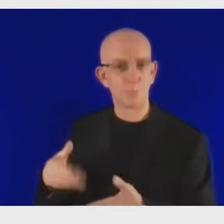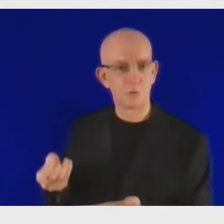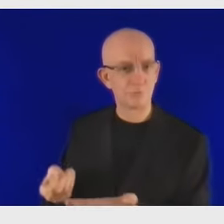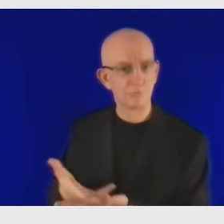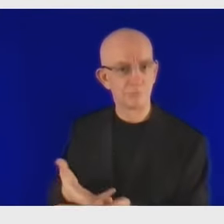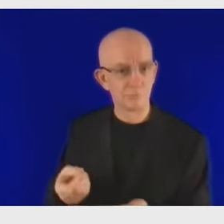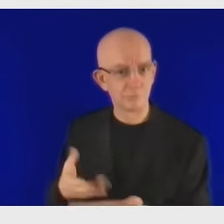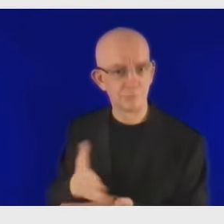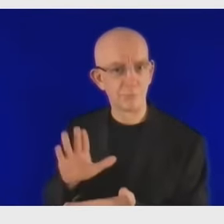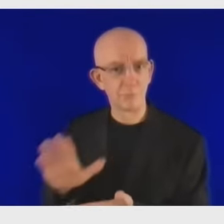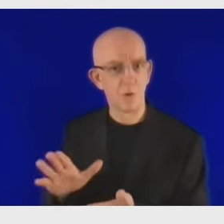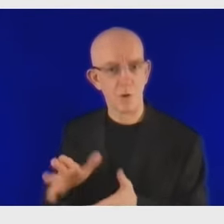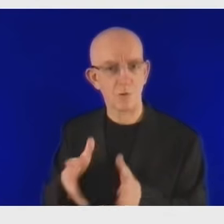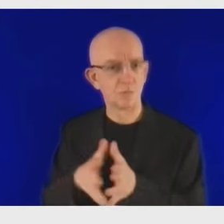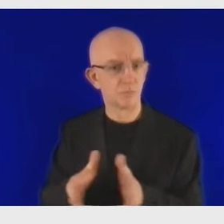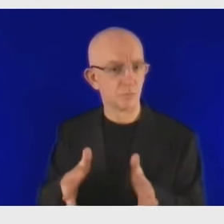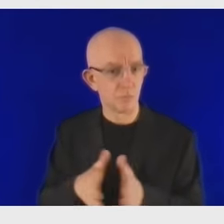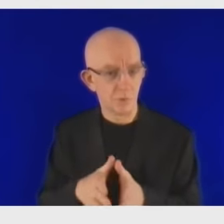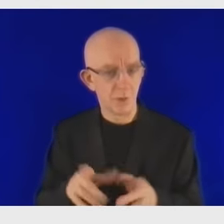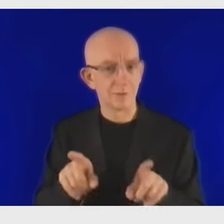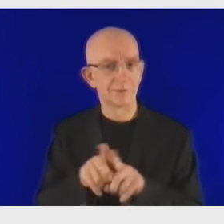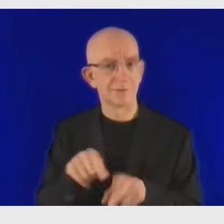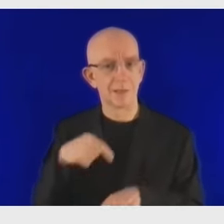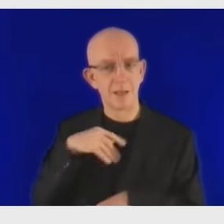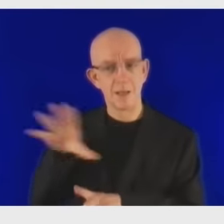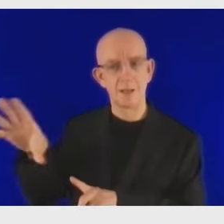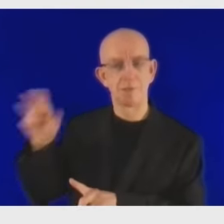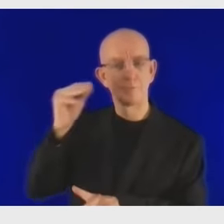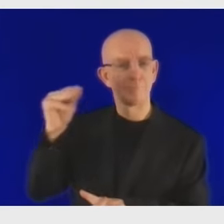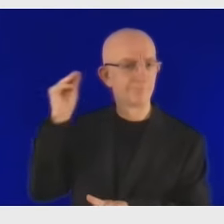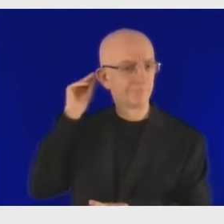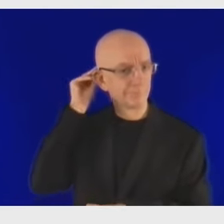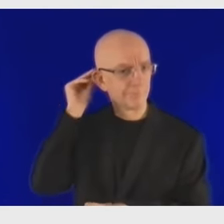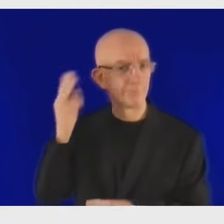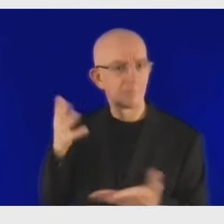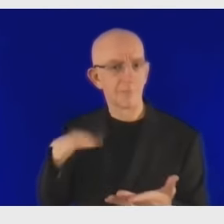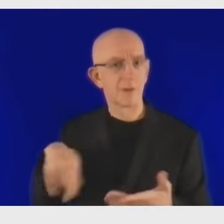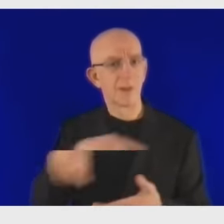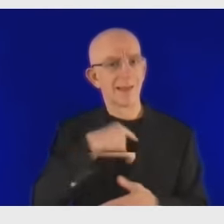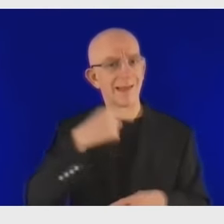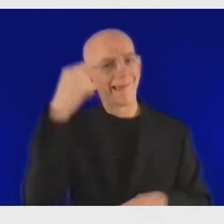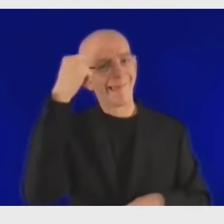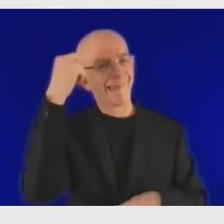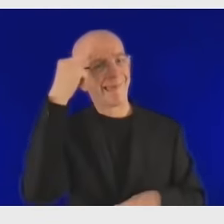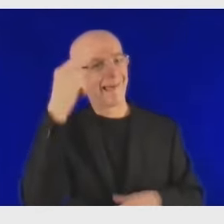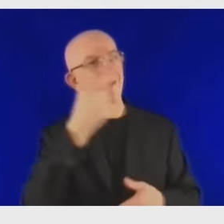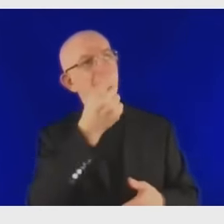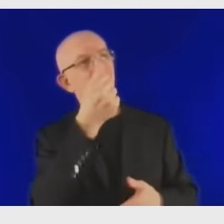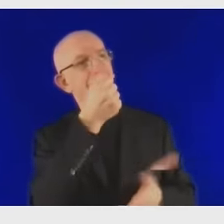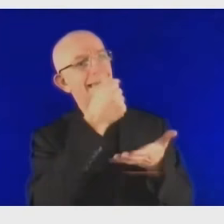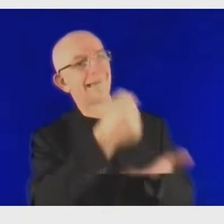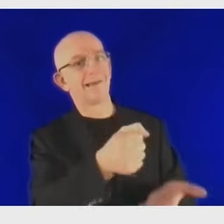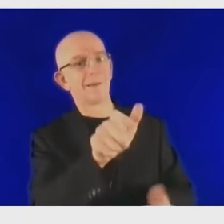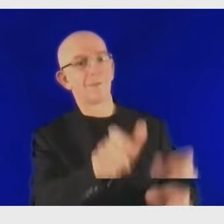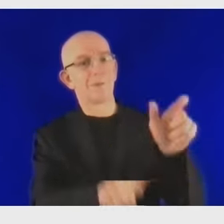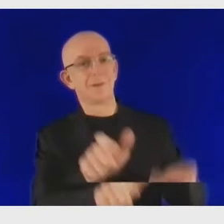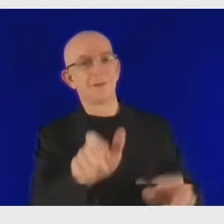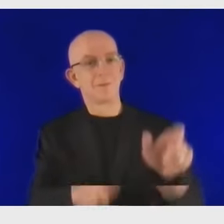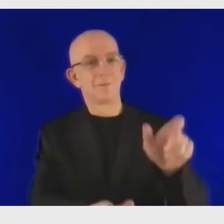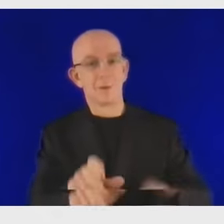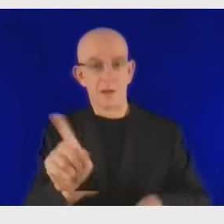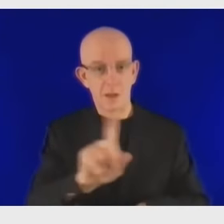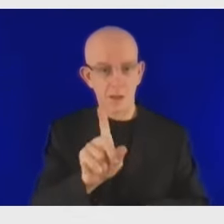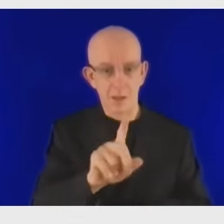investments in communities, and ensuring that these investments, in the same way that we've invested in stocks for